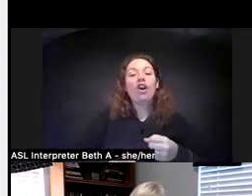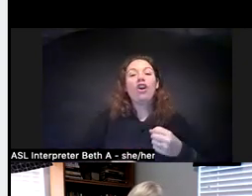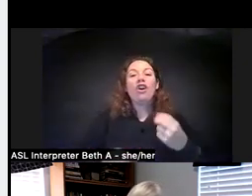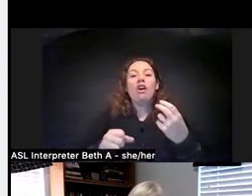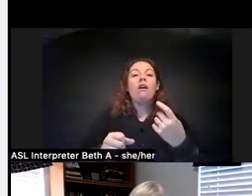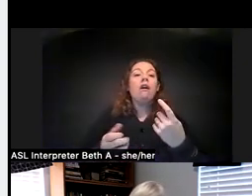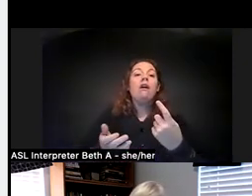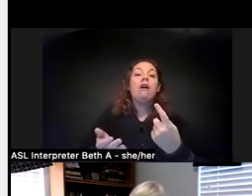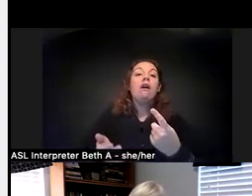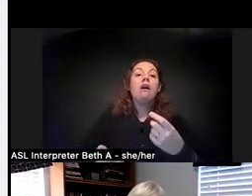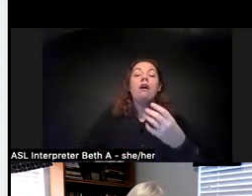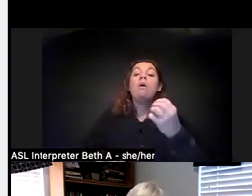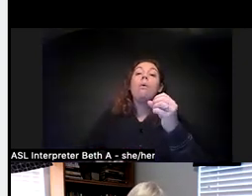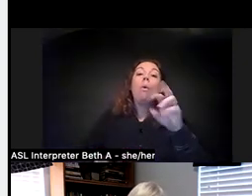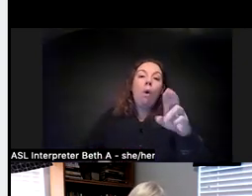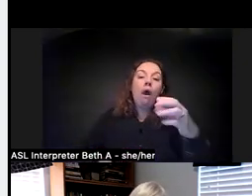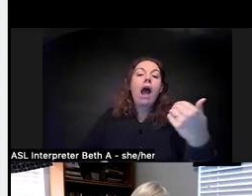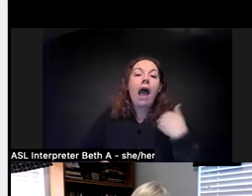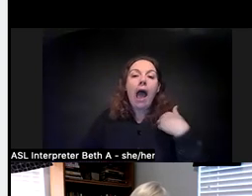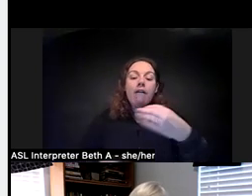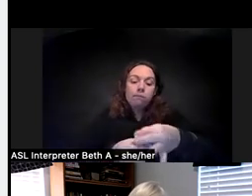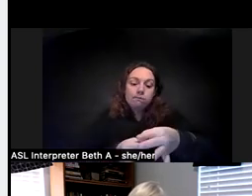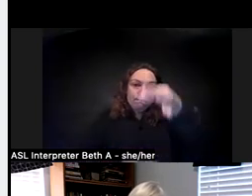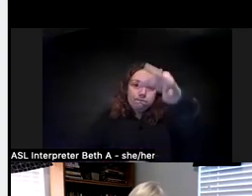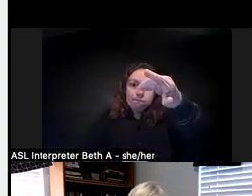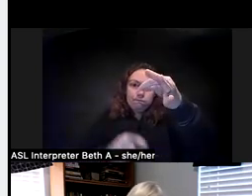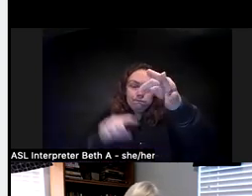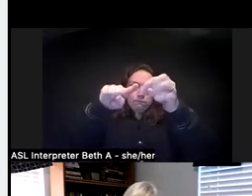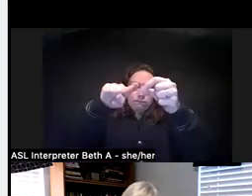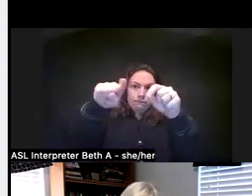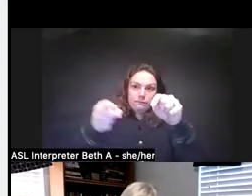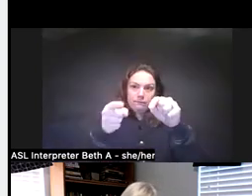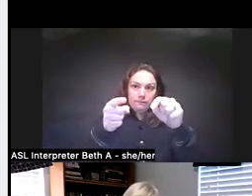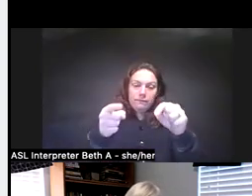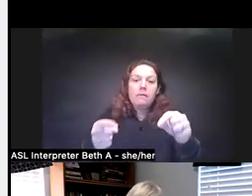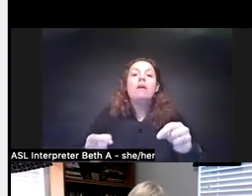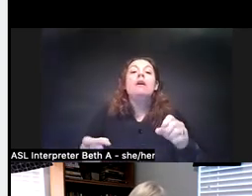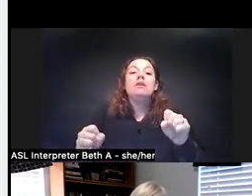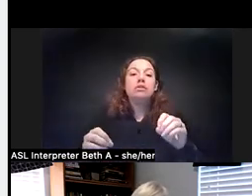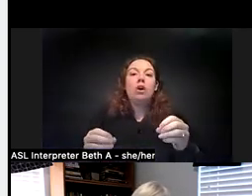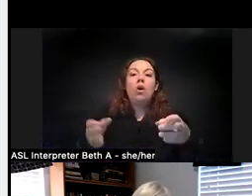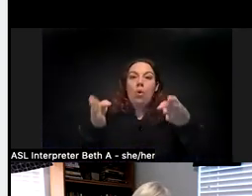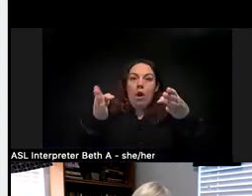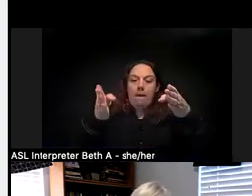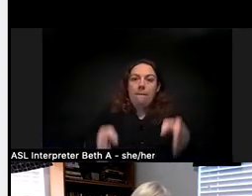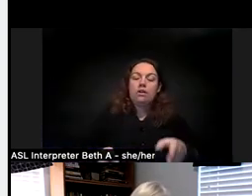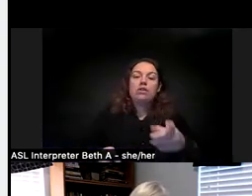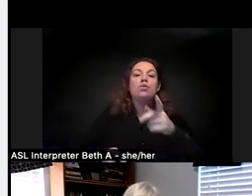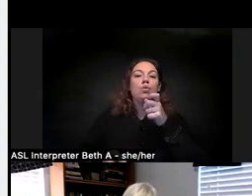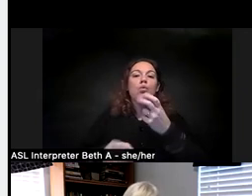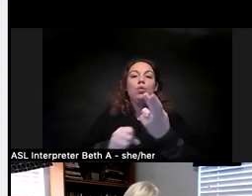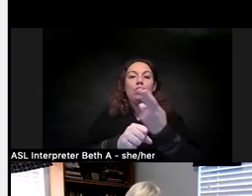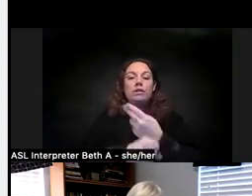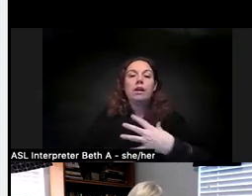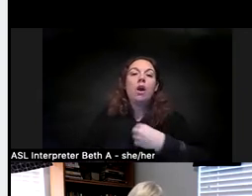band at the top so that they provide no cane detection, and someone who is blind or has low vision using a white cane,